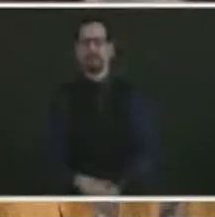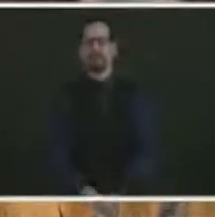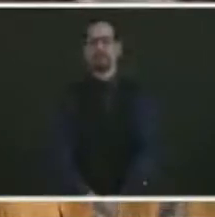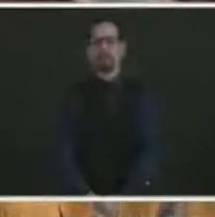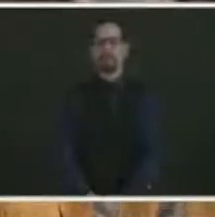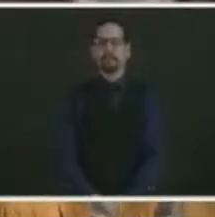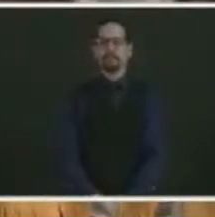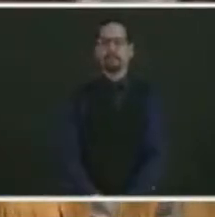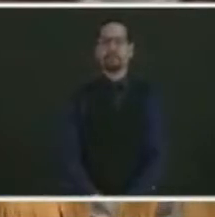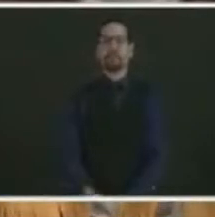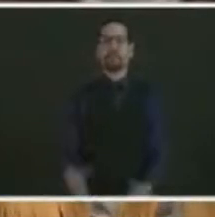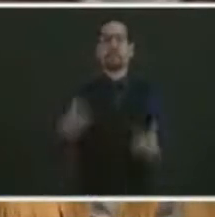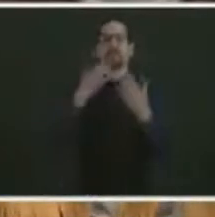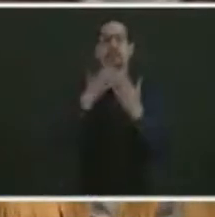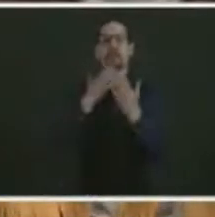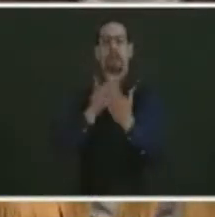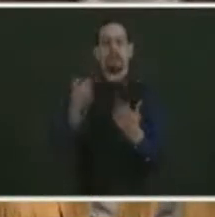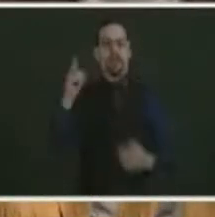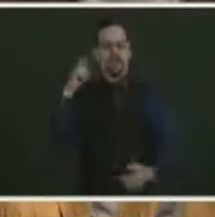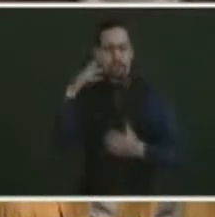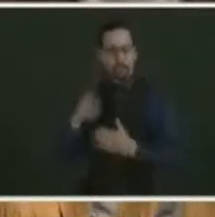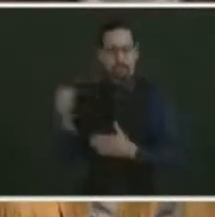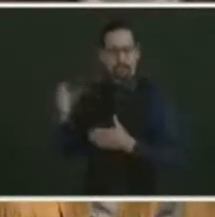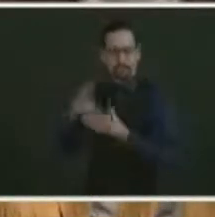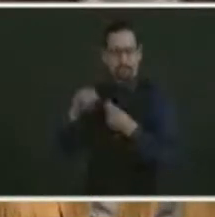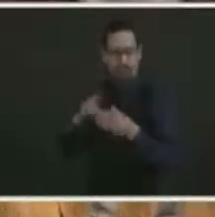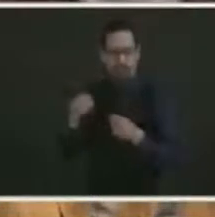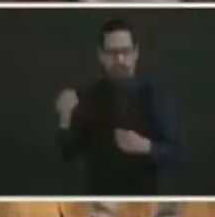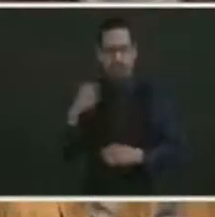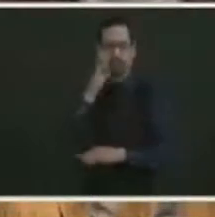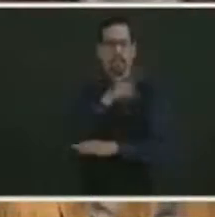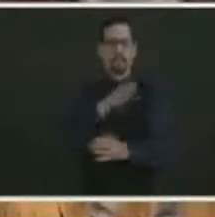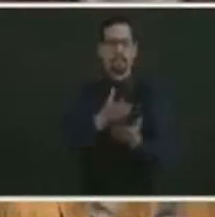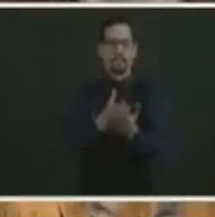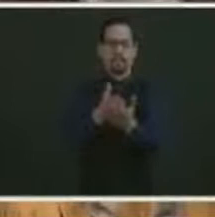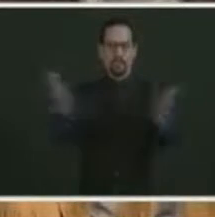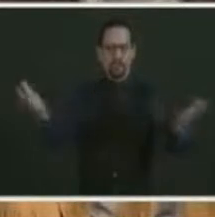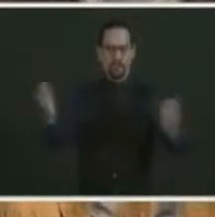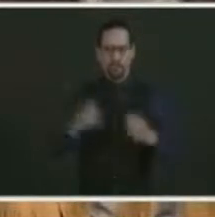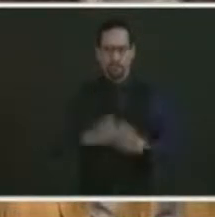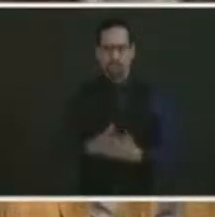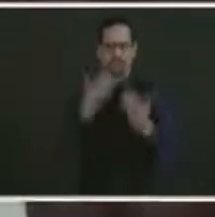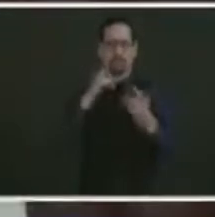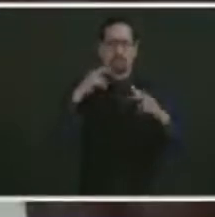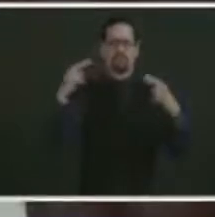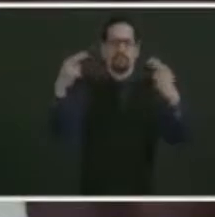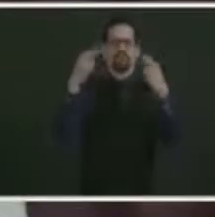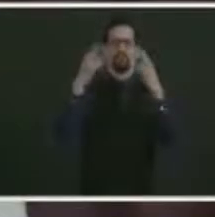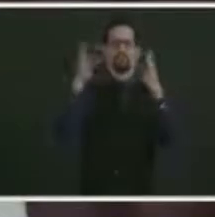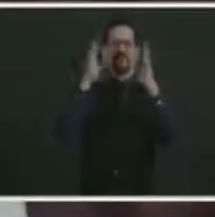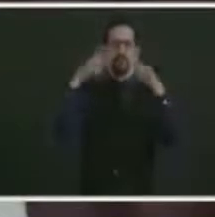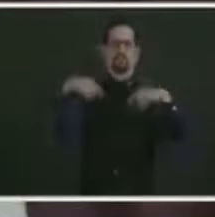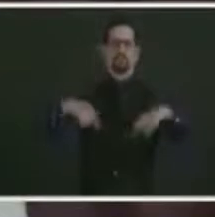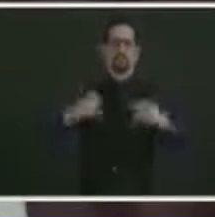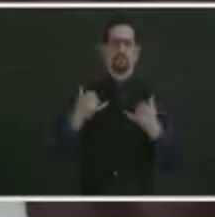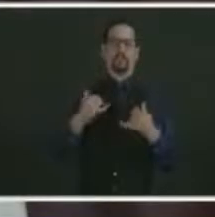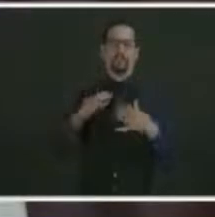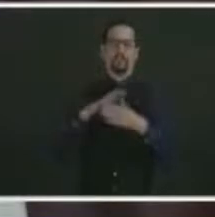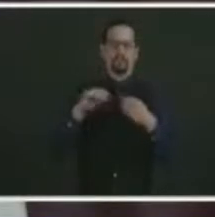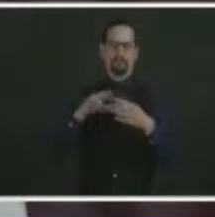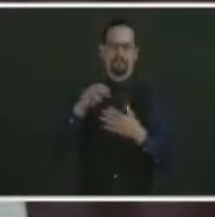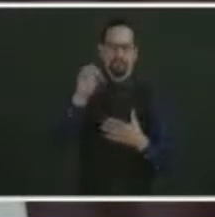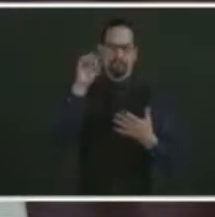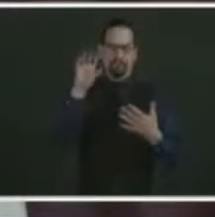Thank you, Governor. Good afternoon, everyone. Thank you all for being with us once again. In terms